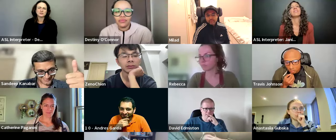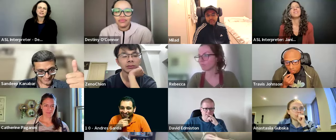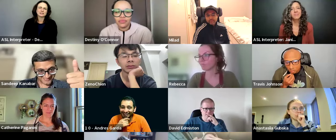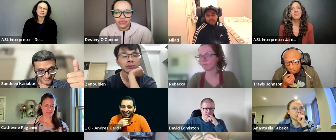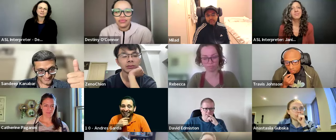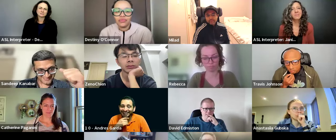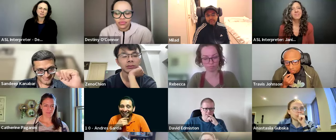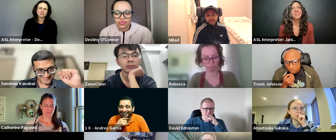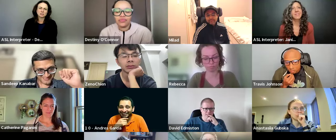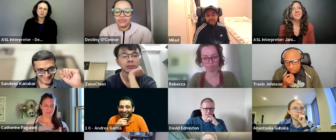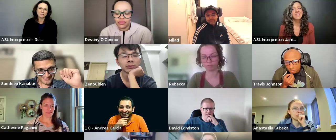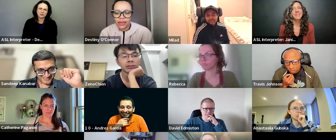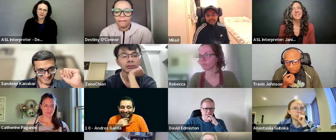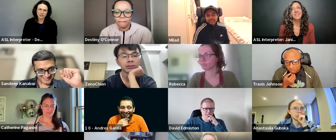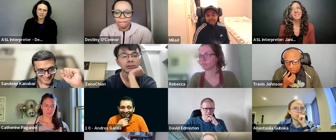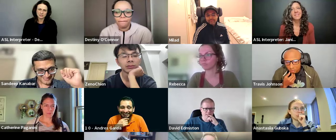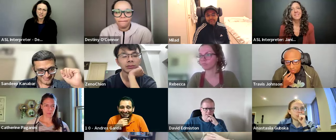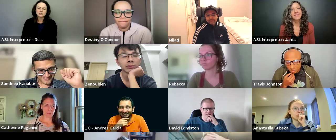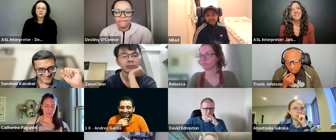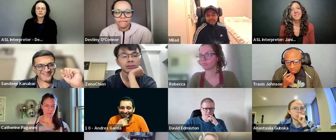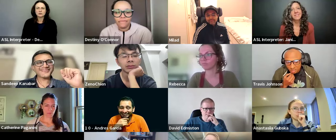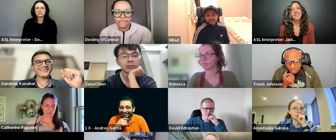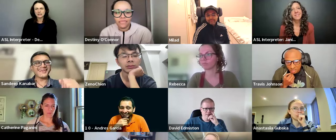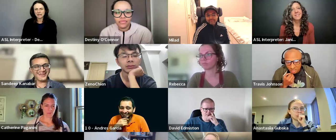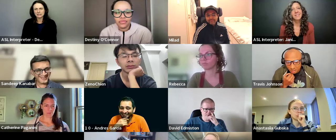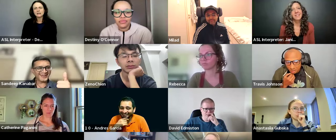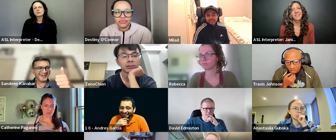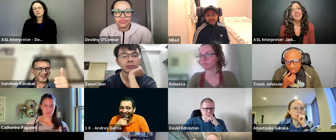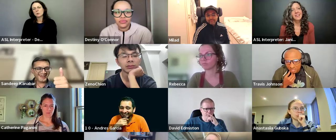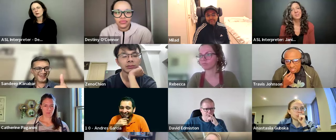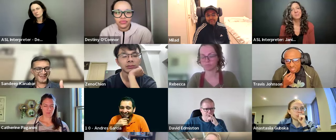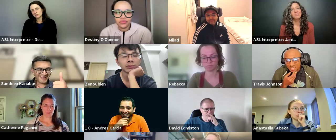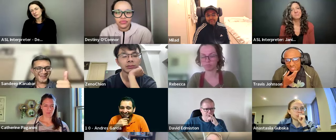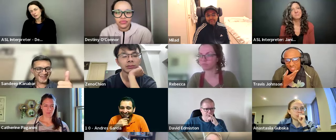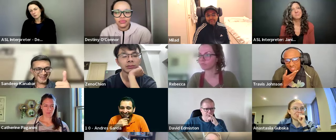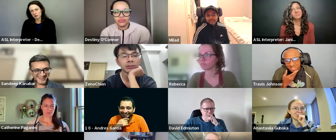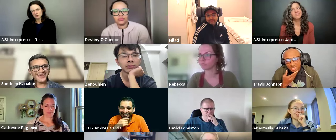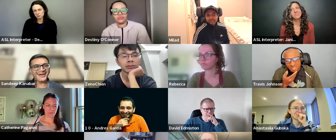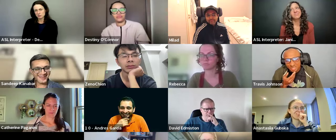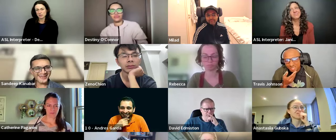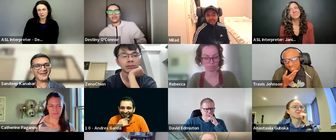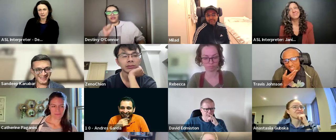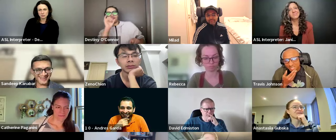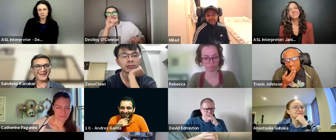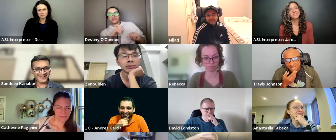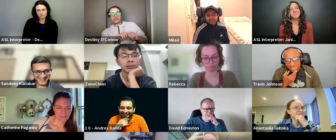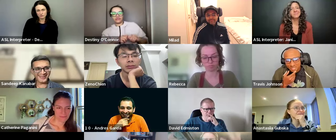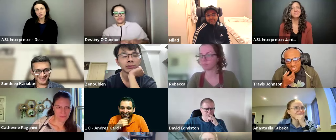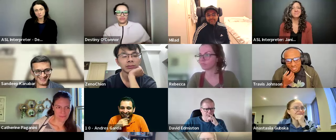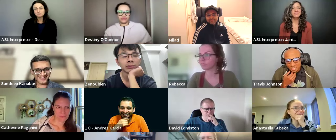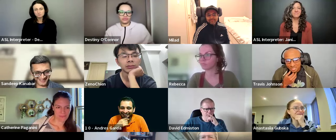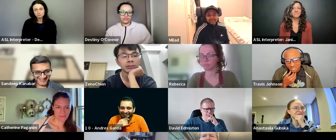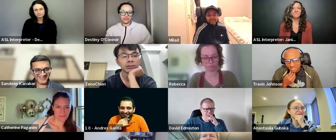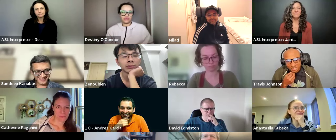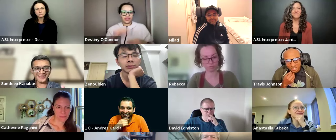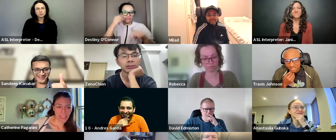over people's faces. So they do cover the face. So if they're signing, that is one really negative part to the huddle caption